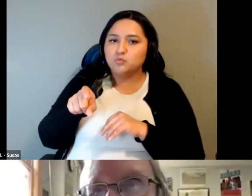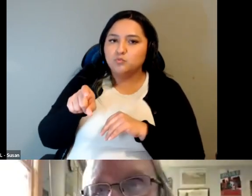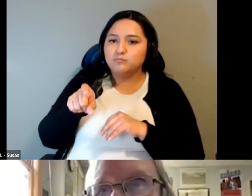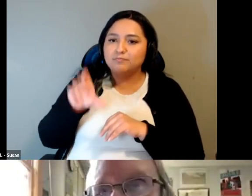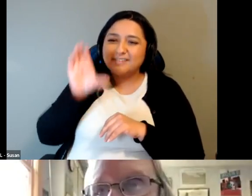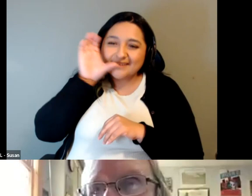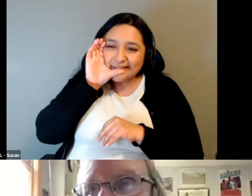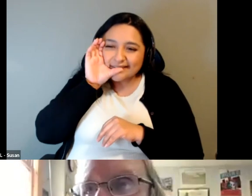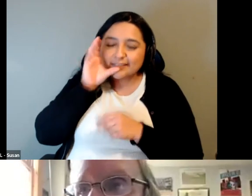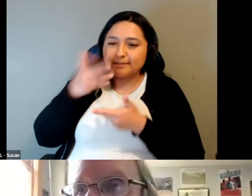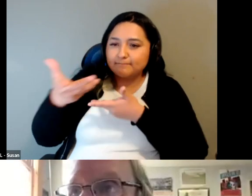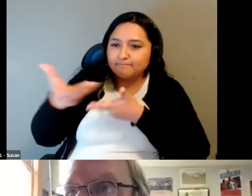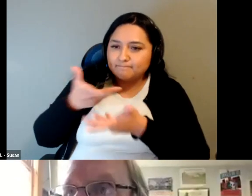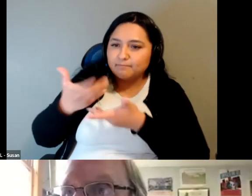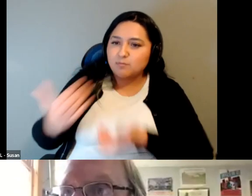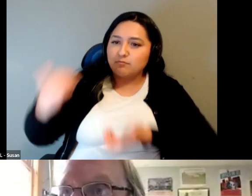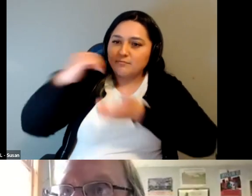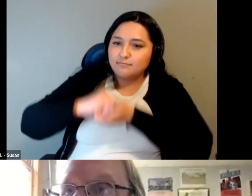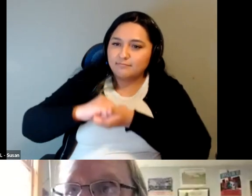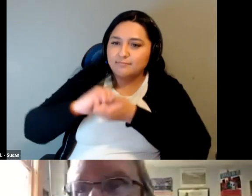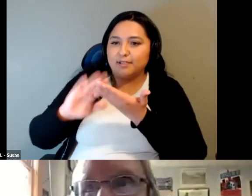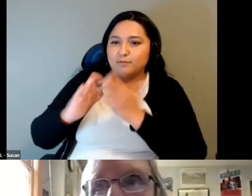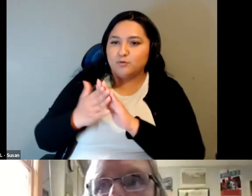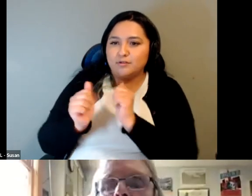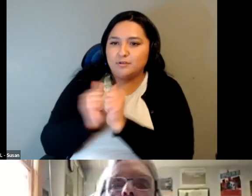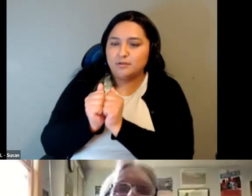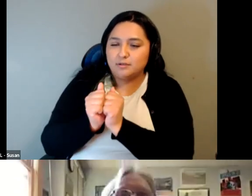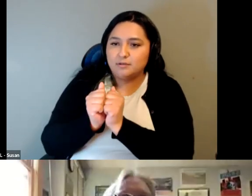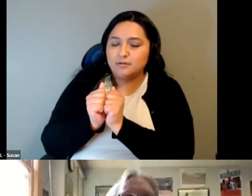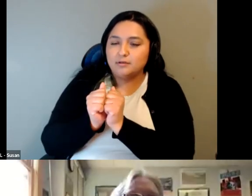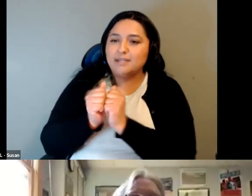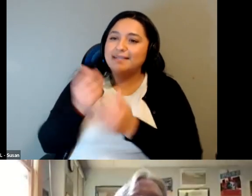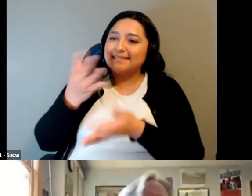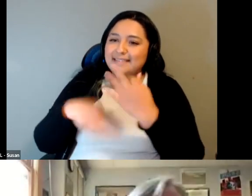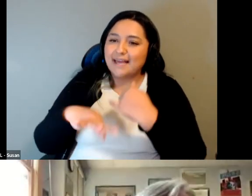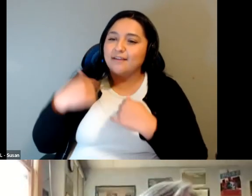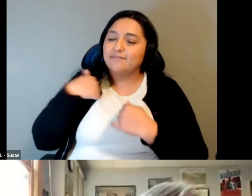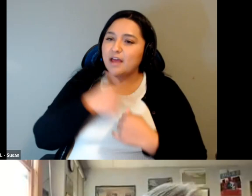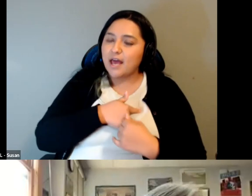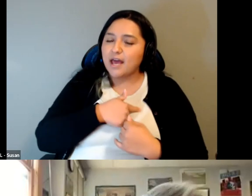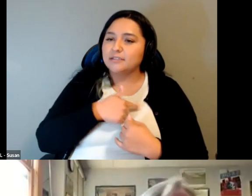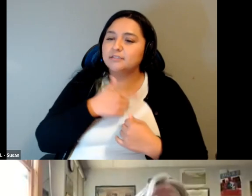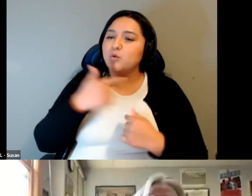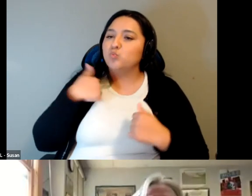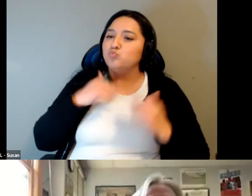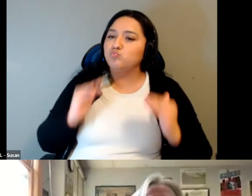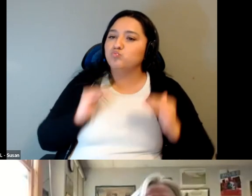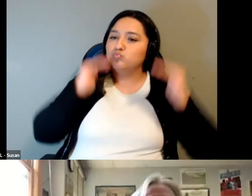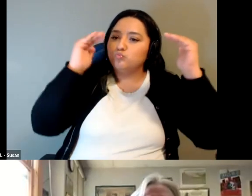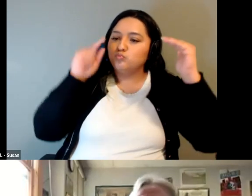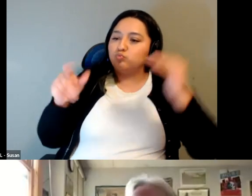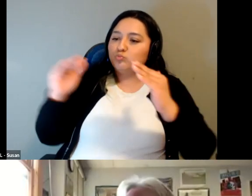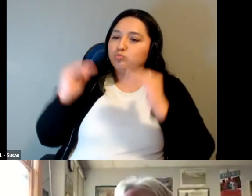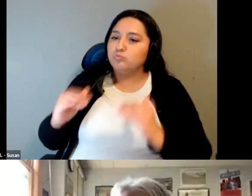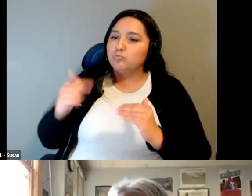with community rather than approaching this from, you know, an ivory tower perspective. And in that regard, I would say community